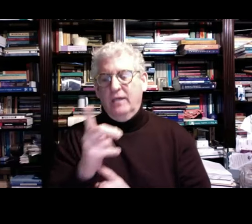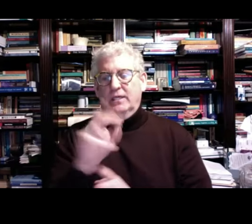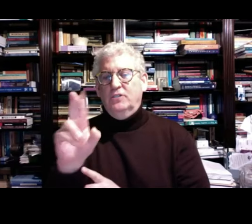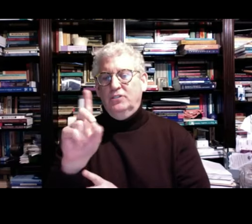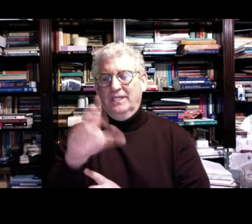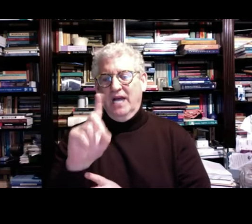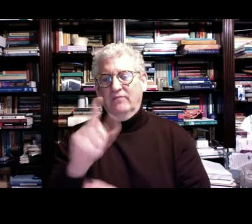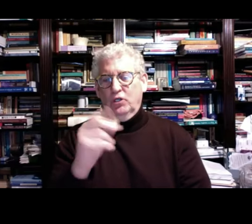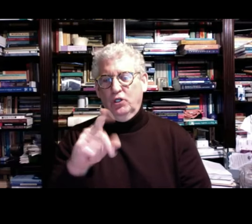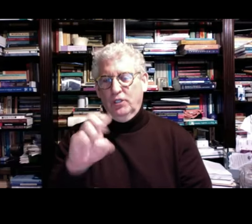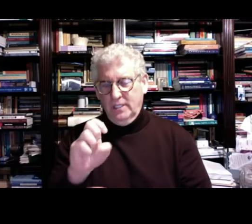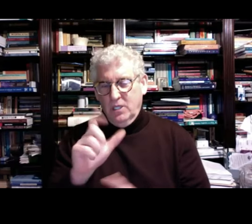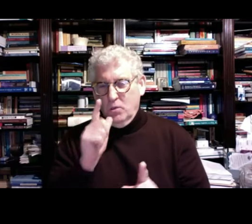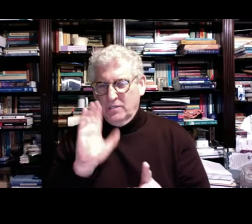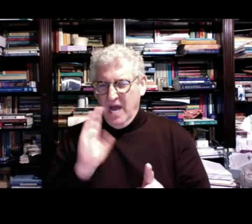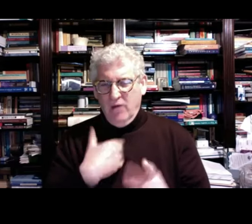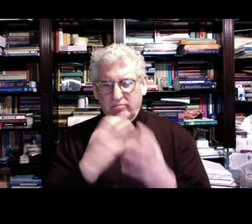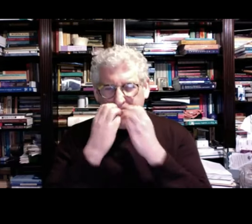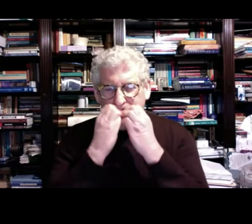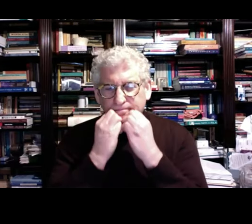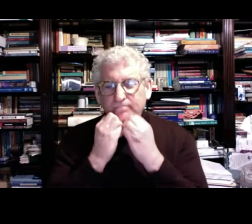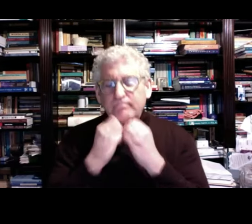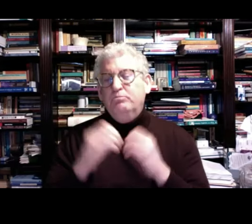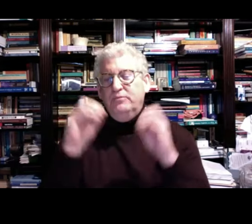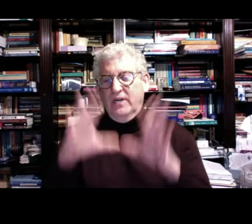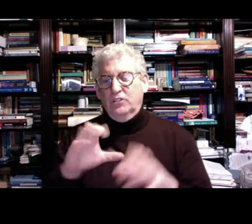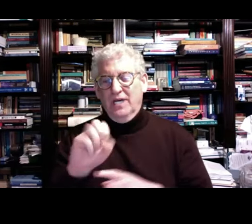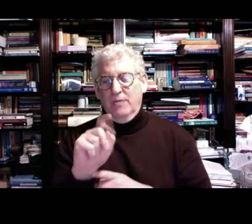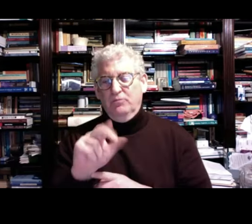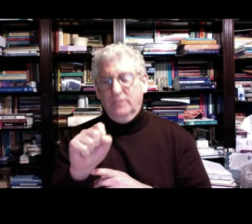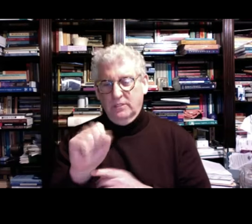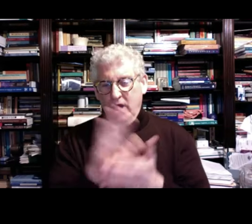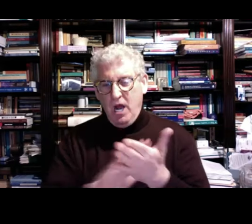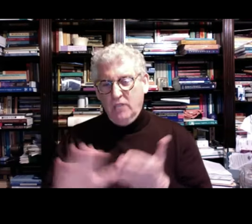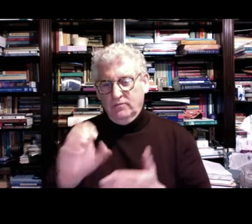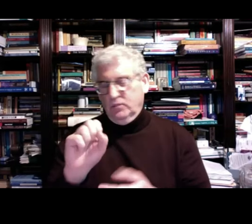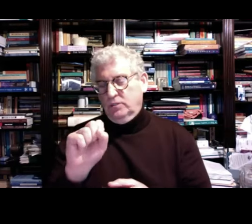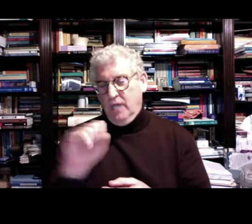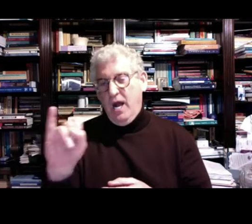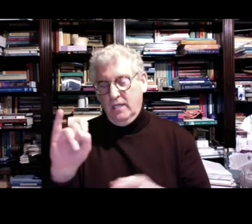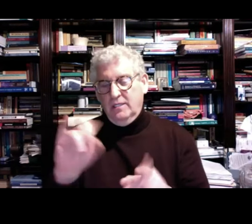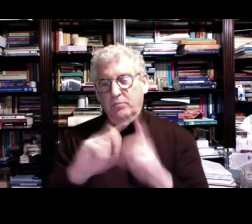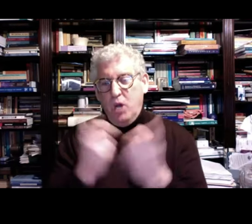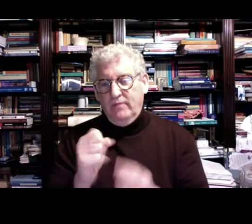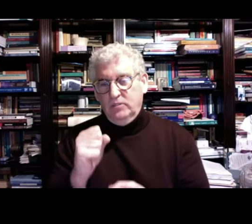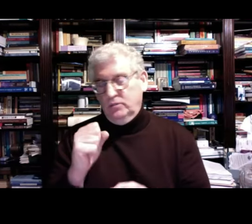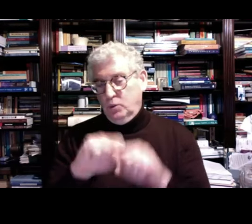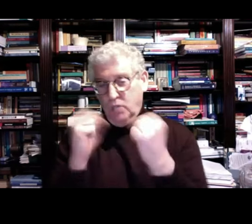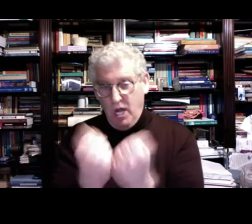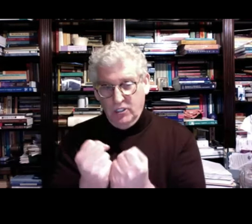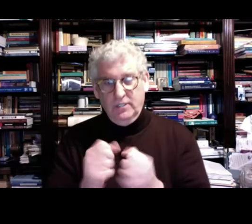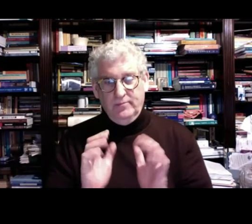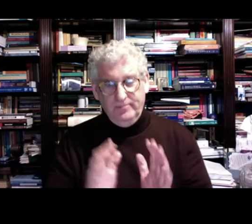Here is this Willowbrook Lecture. It's one of our proudest moments. And we really value the professor emeritus of the College